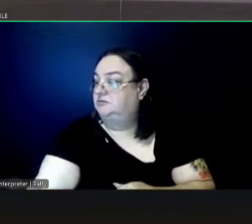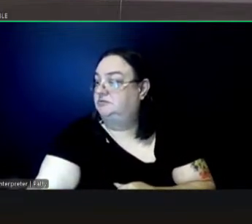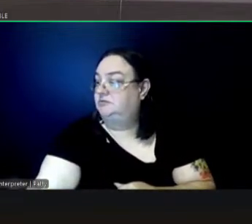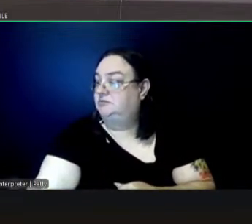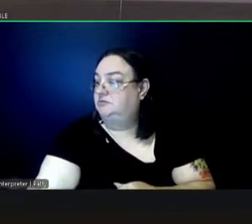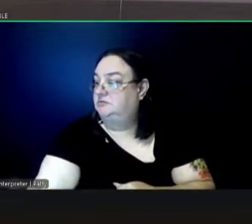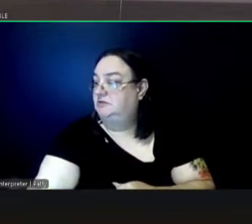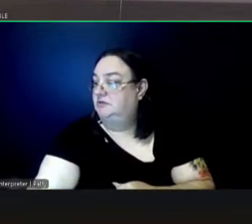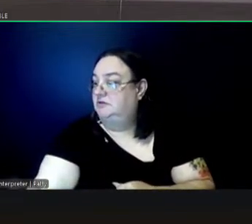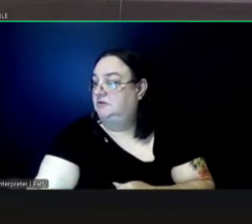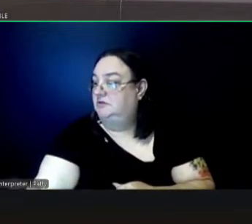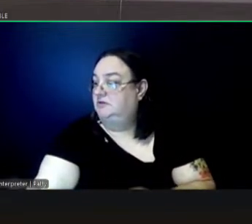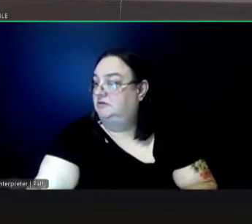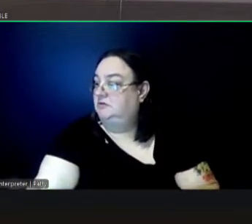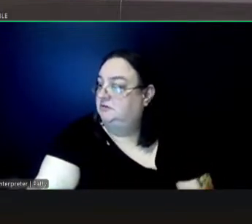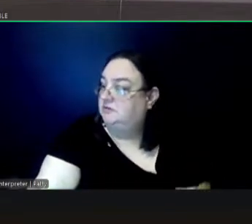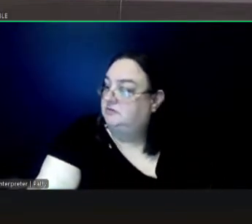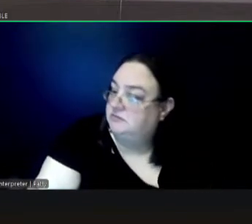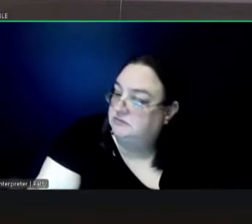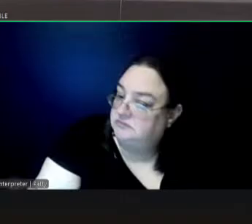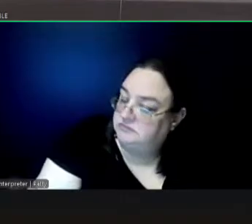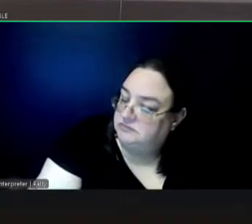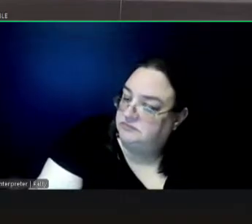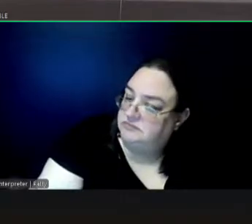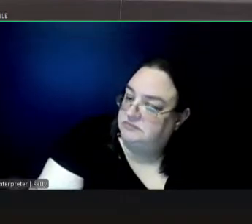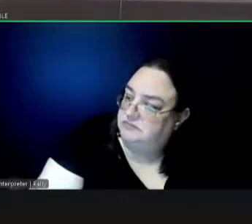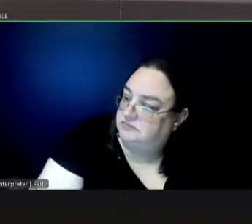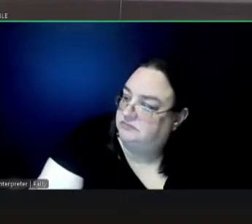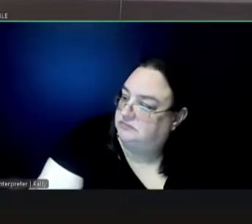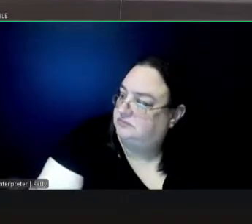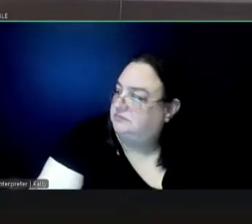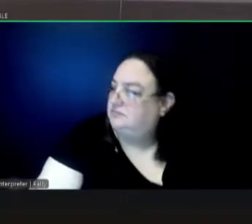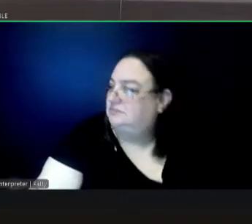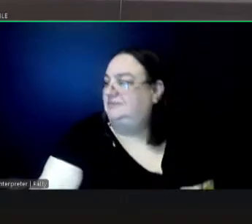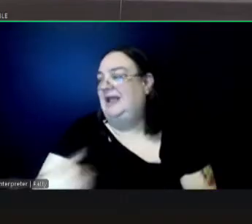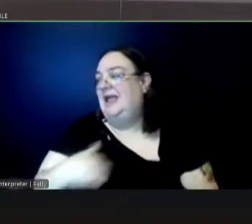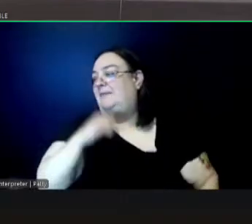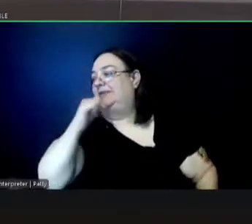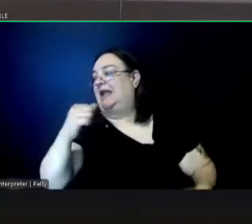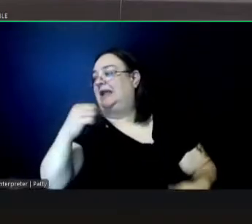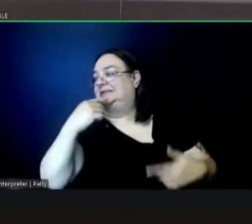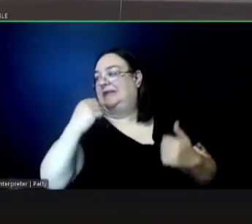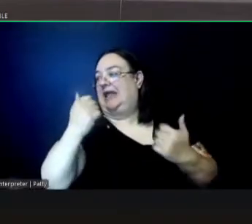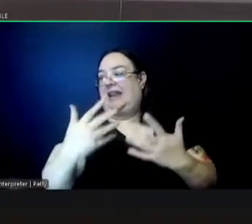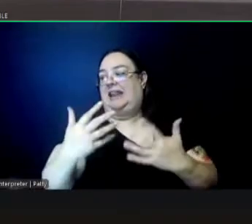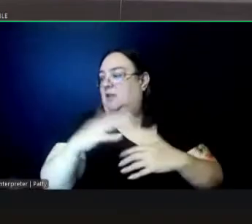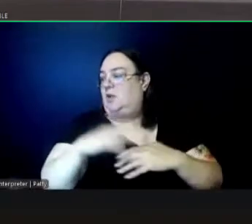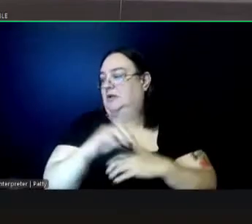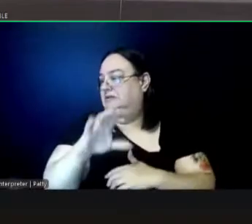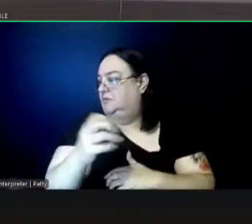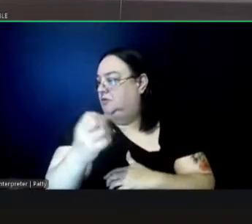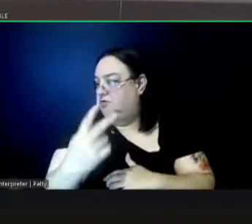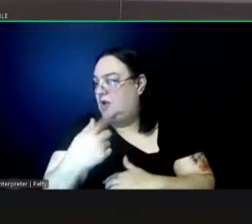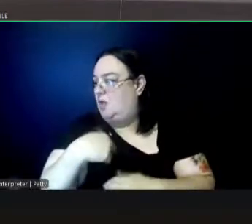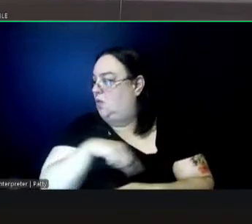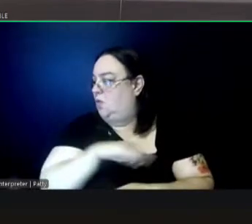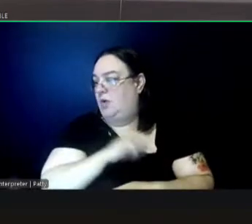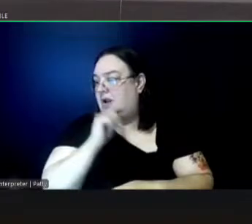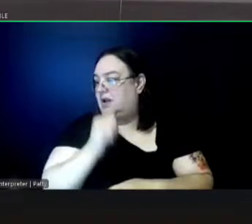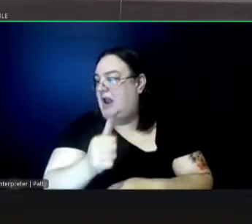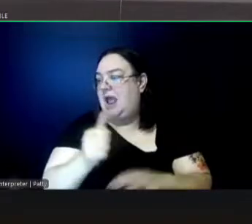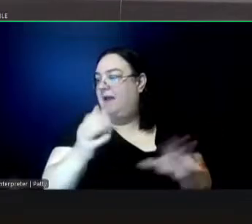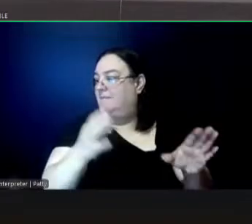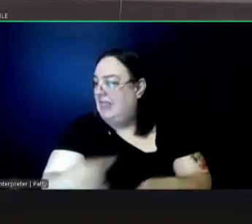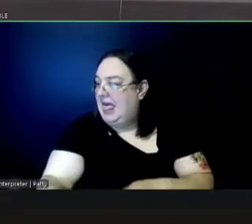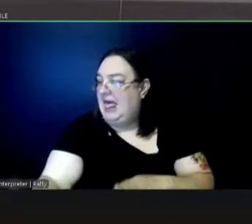Seeing none, so I'm not going to put any stock in December 12th. Council, we're not planning